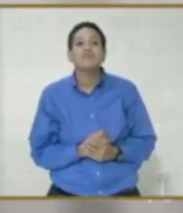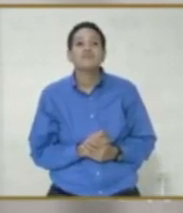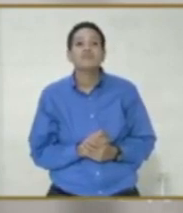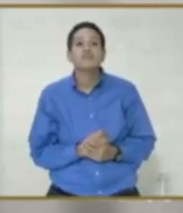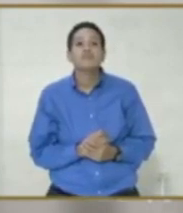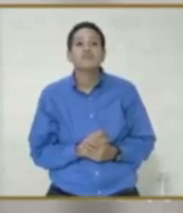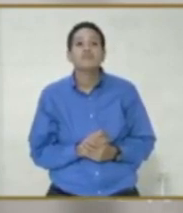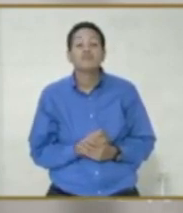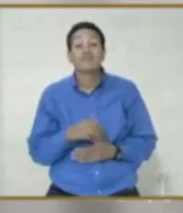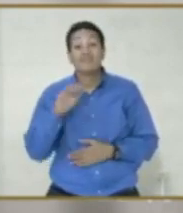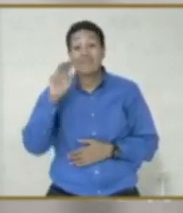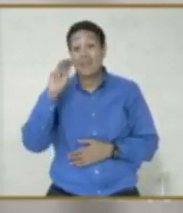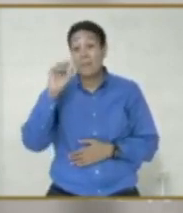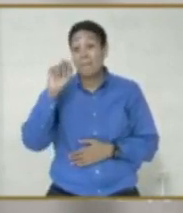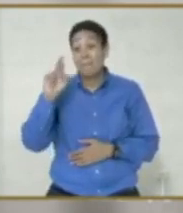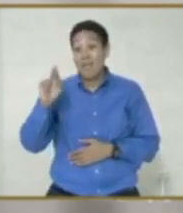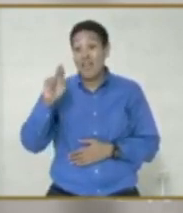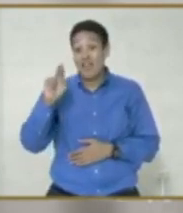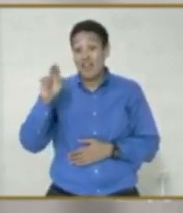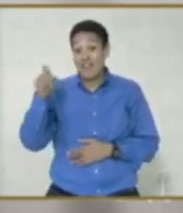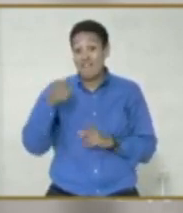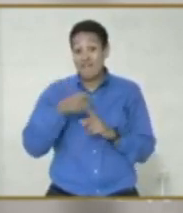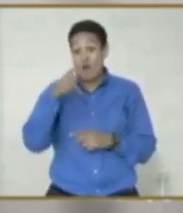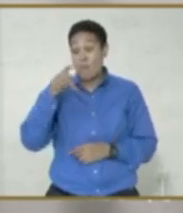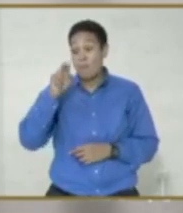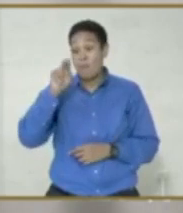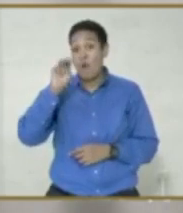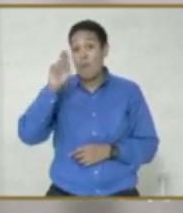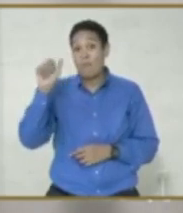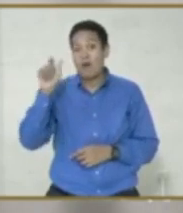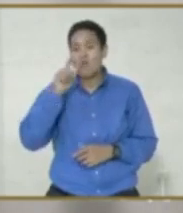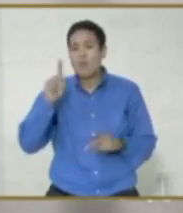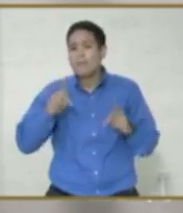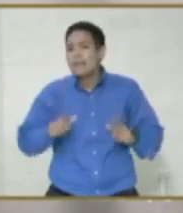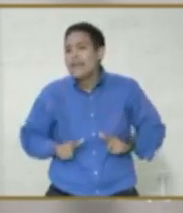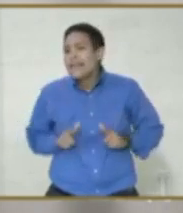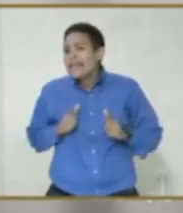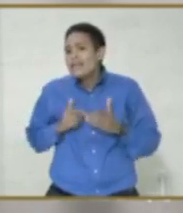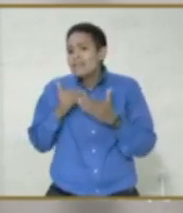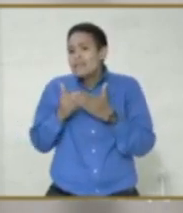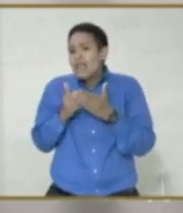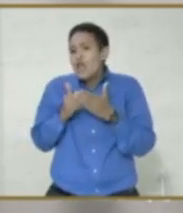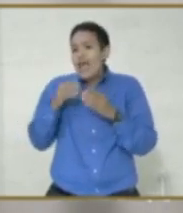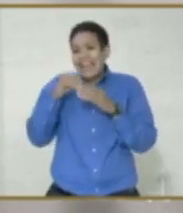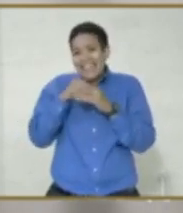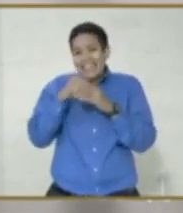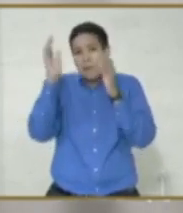the Mayor aware of persons living in and around the Port Maria market?